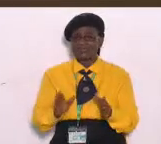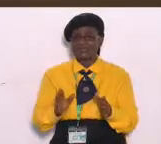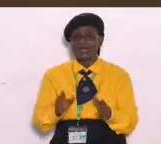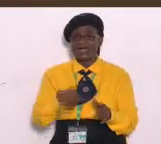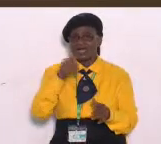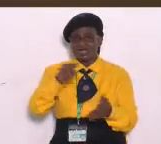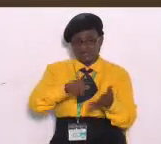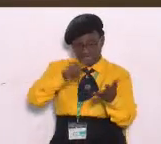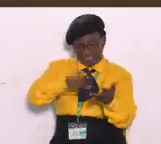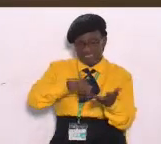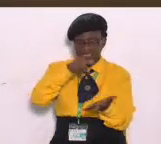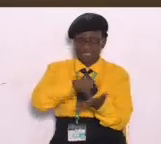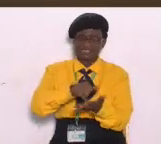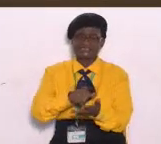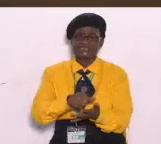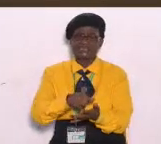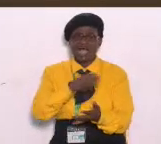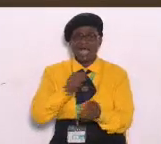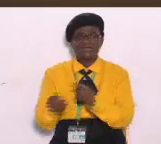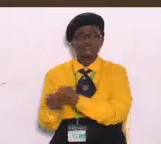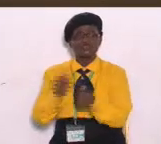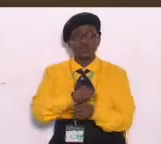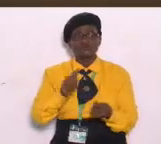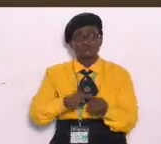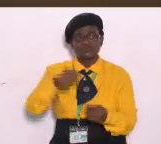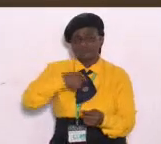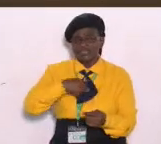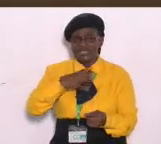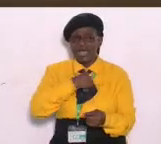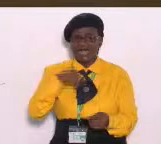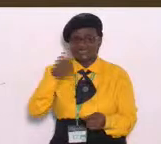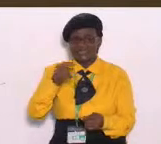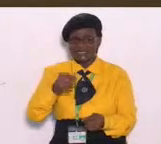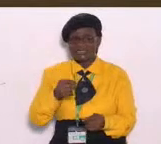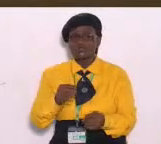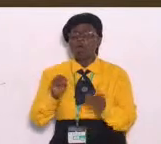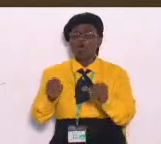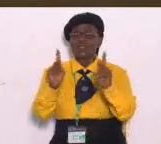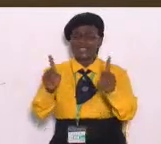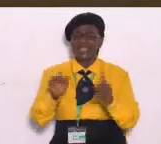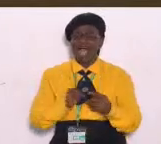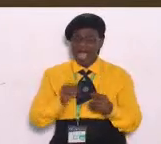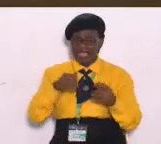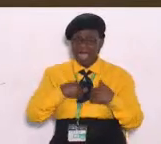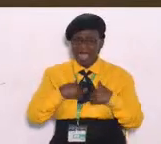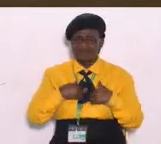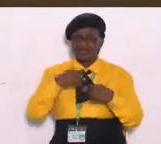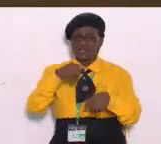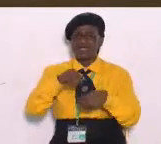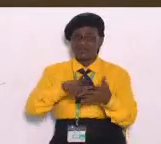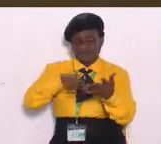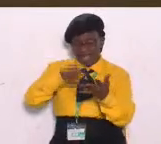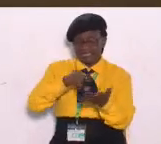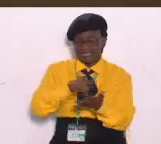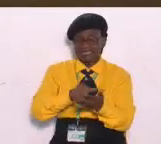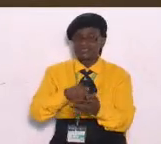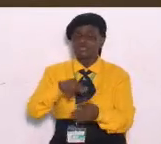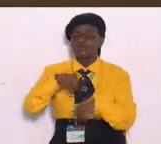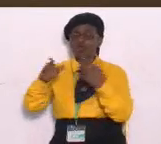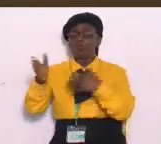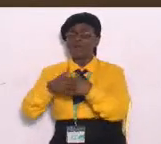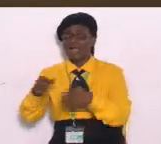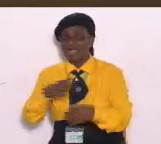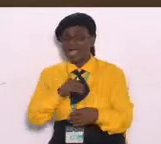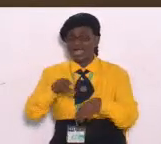the thesis, and then turned to him and said, "All right, I've read it. You can go back and give this boy